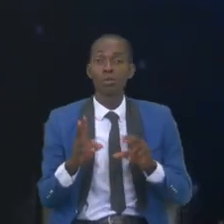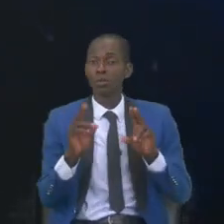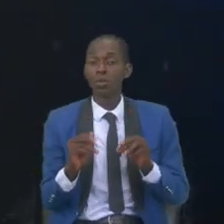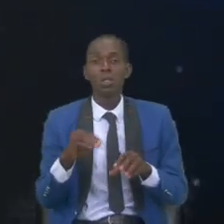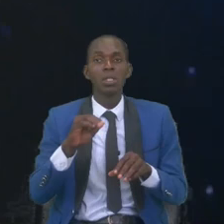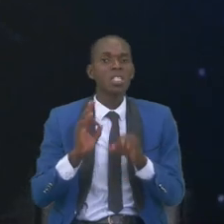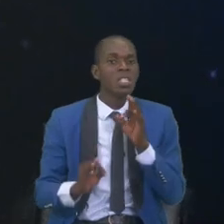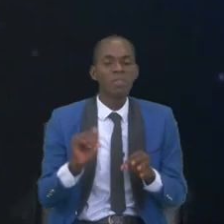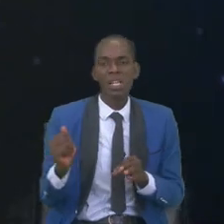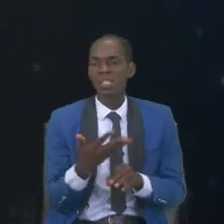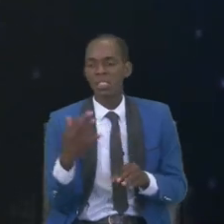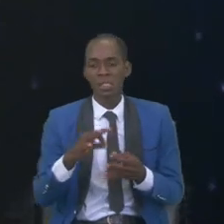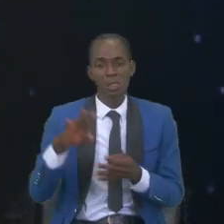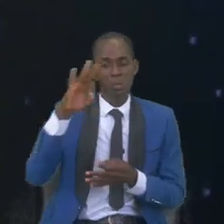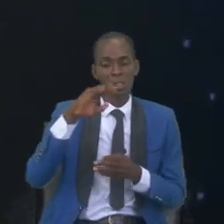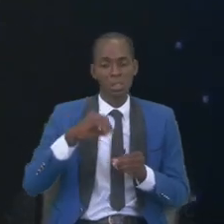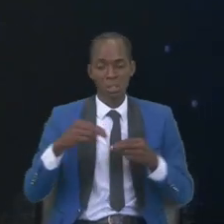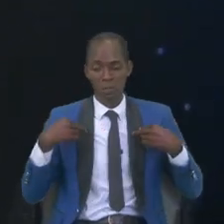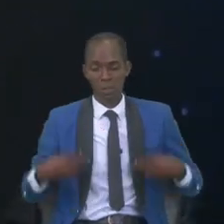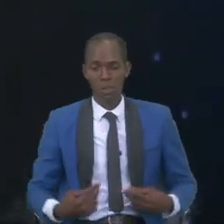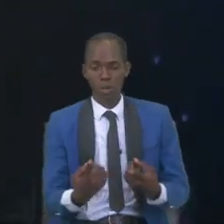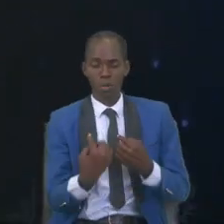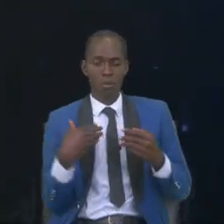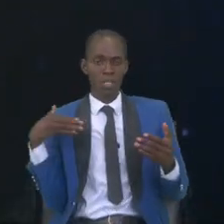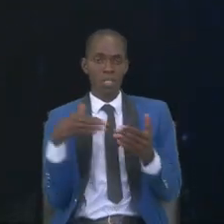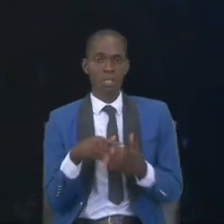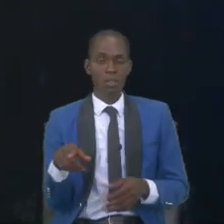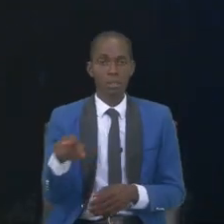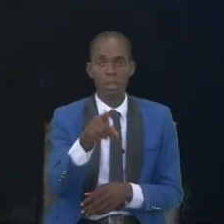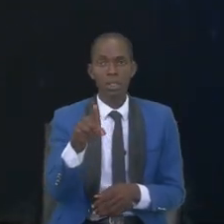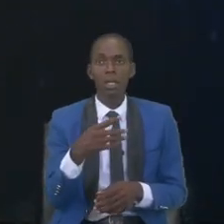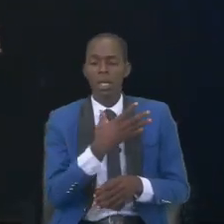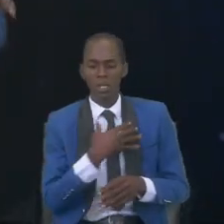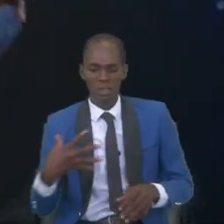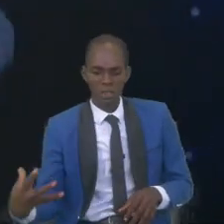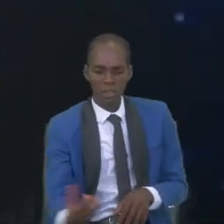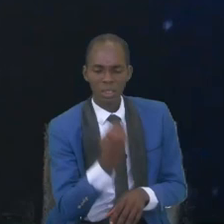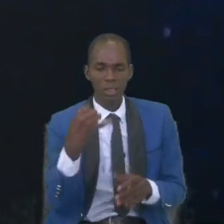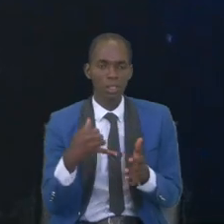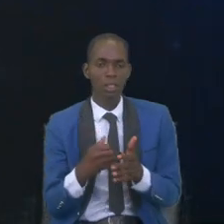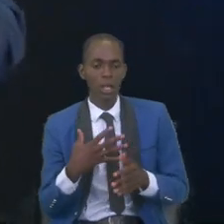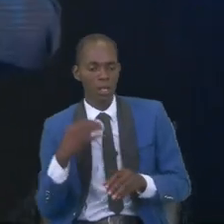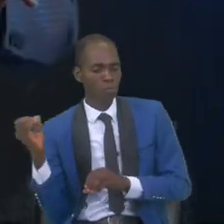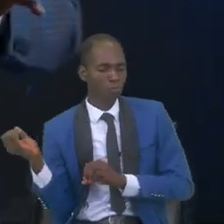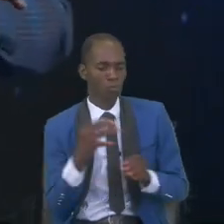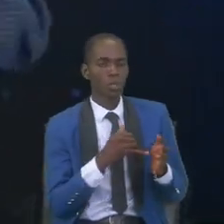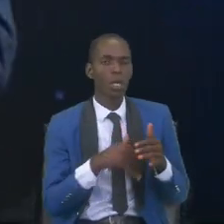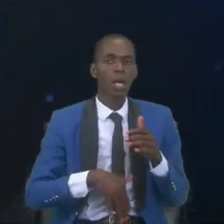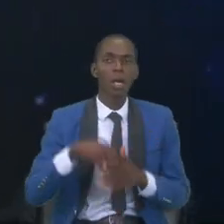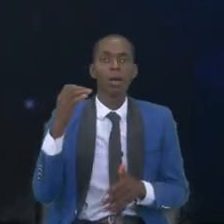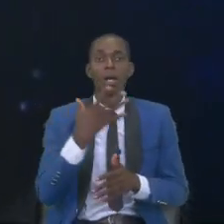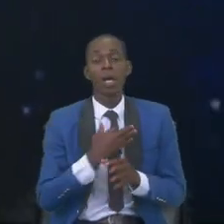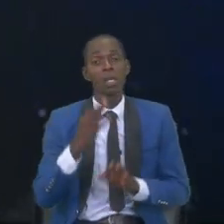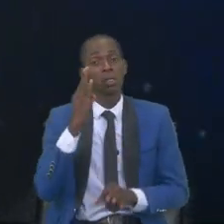if it comes against them, they take that snake off and they throw it off, and it says they drink any deadly